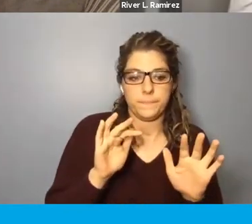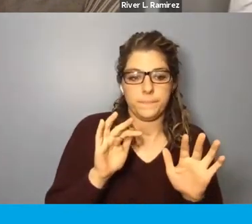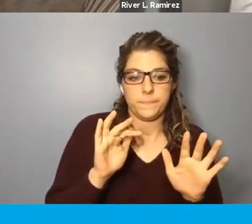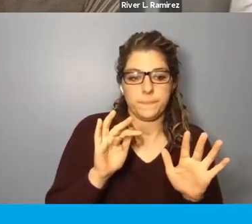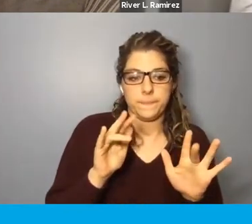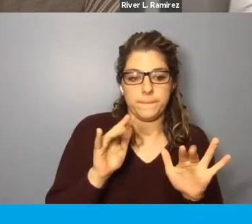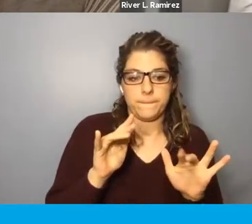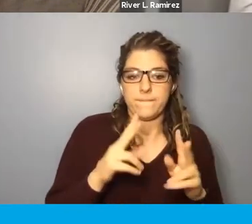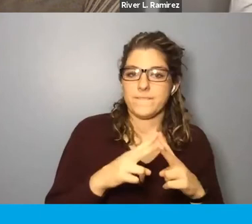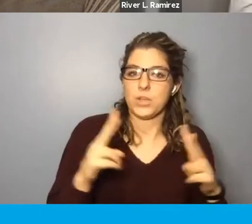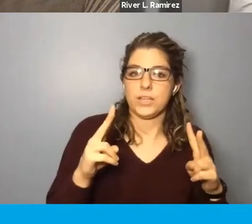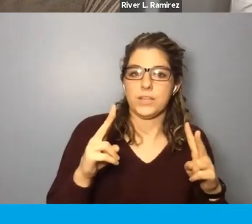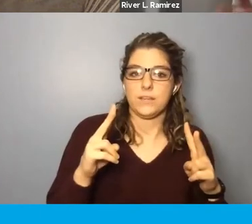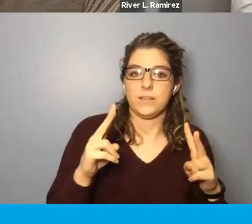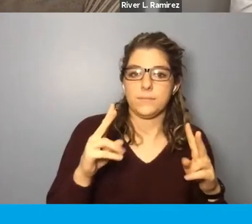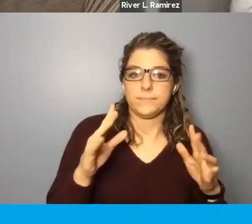I'm like very into